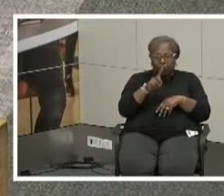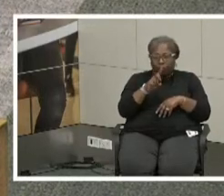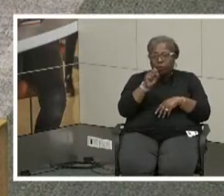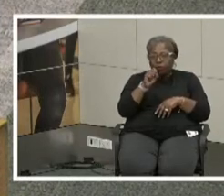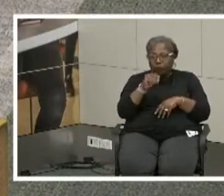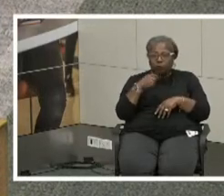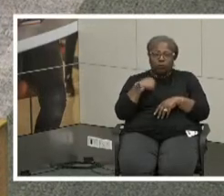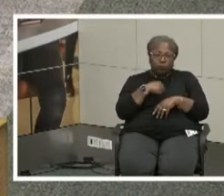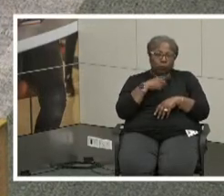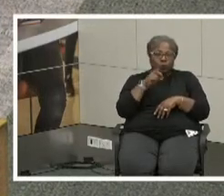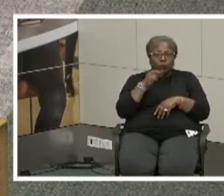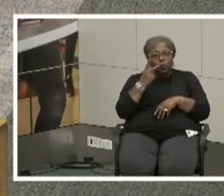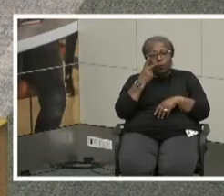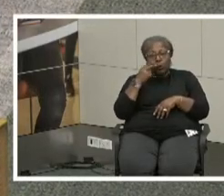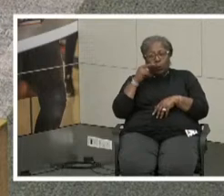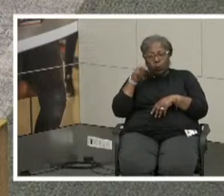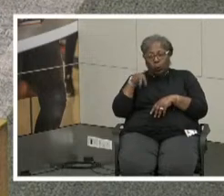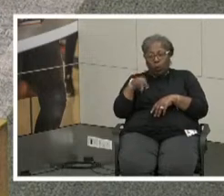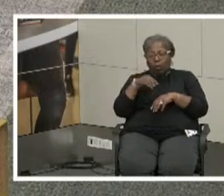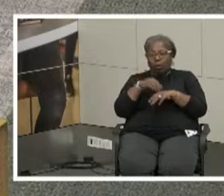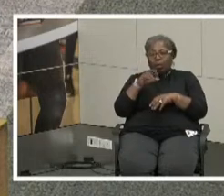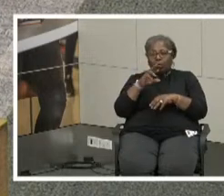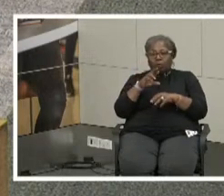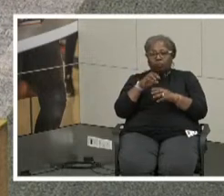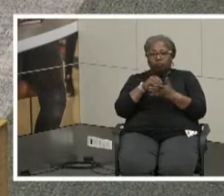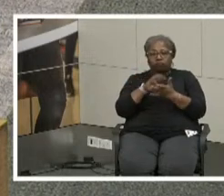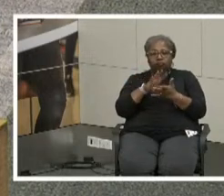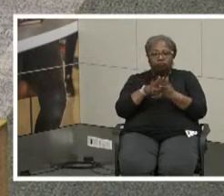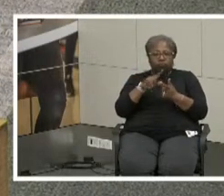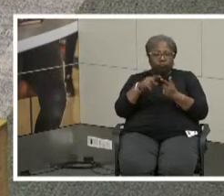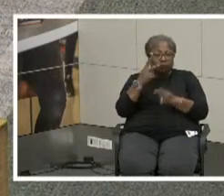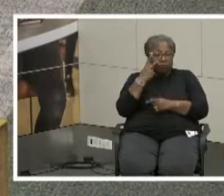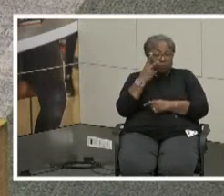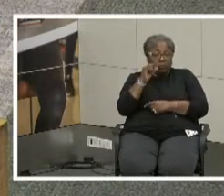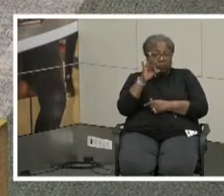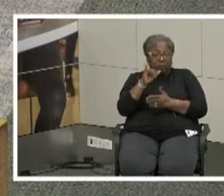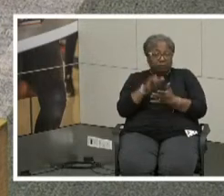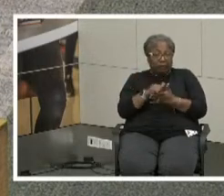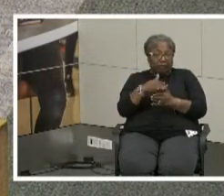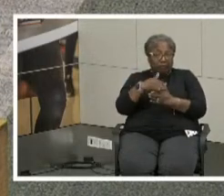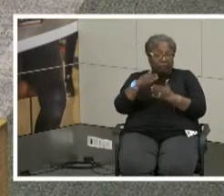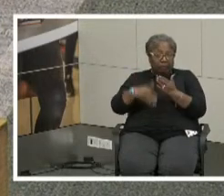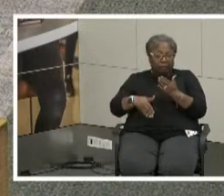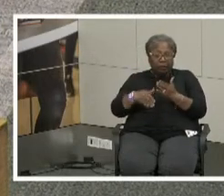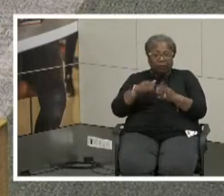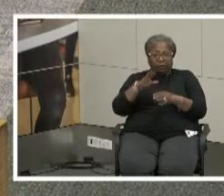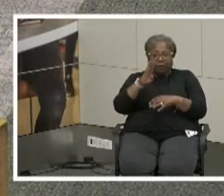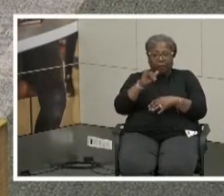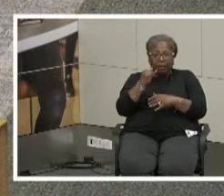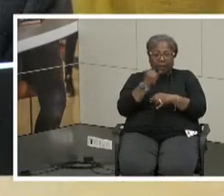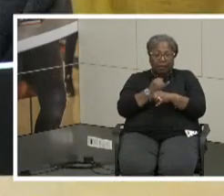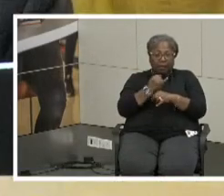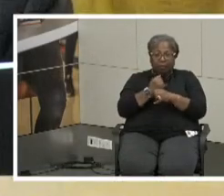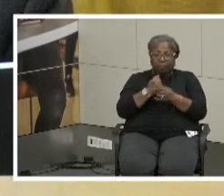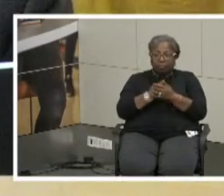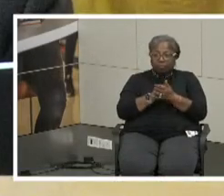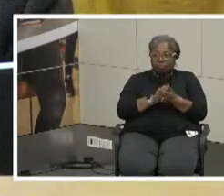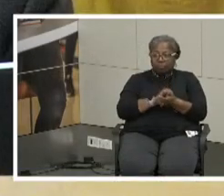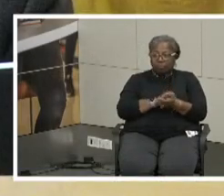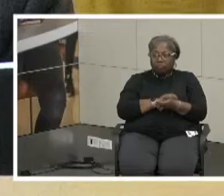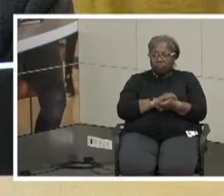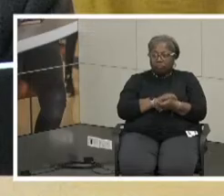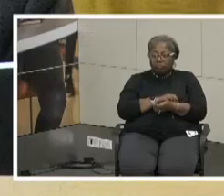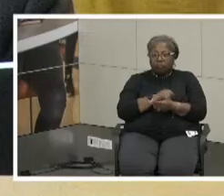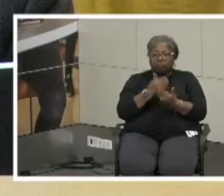and so we do look at the reporting to see if that has been completed by the campus